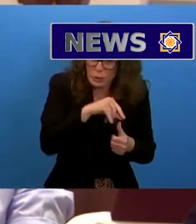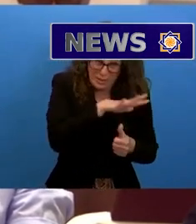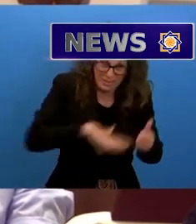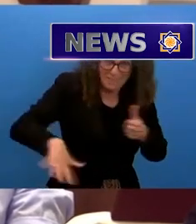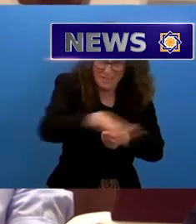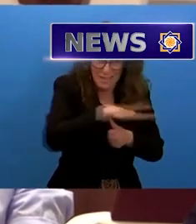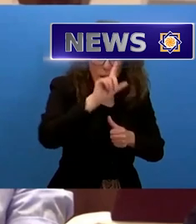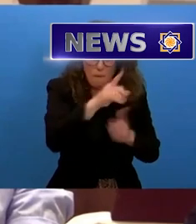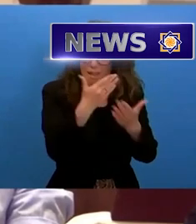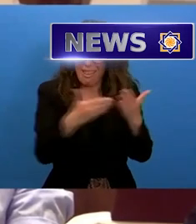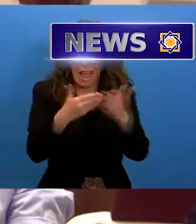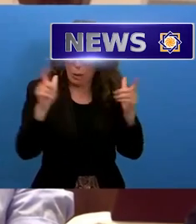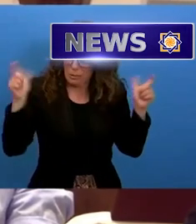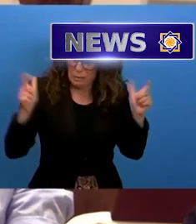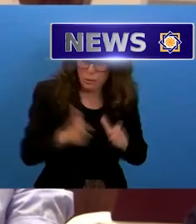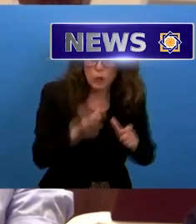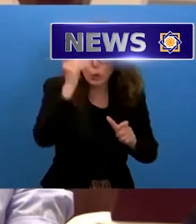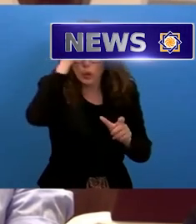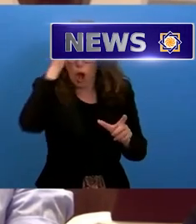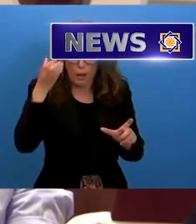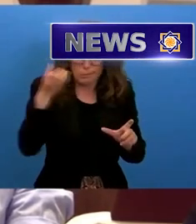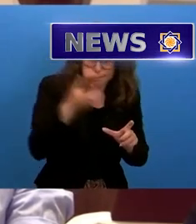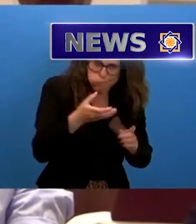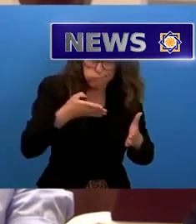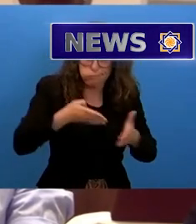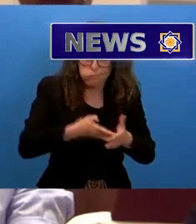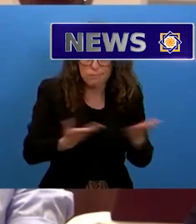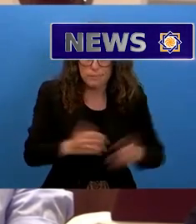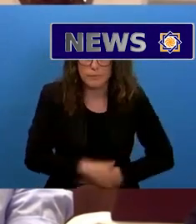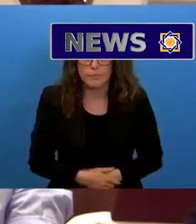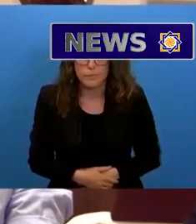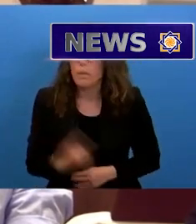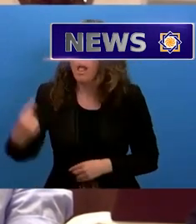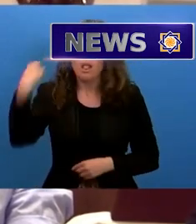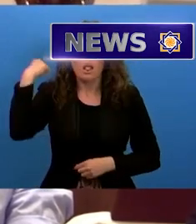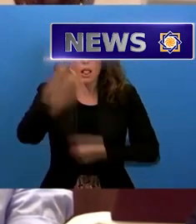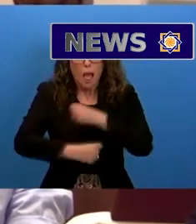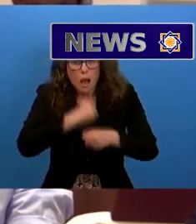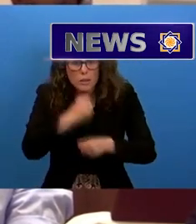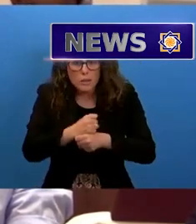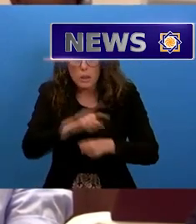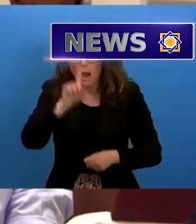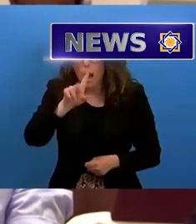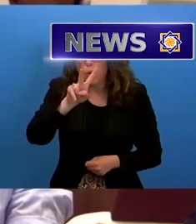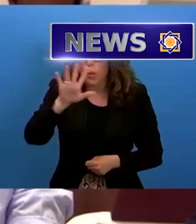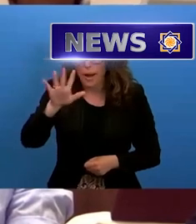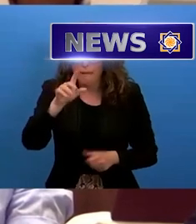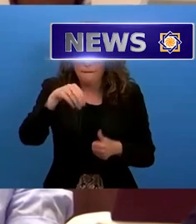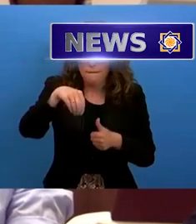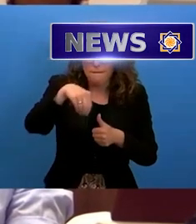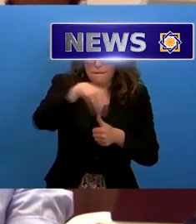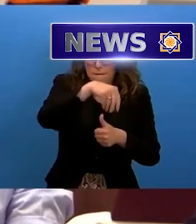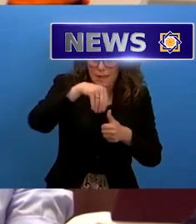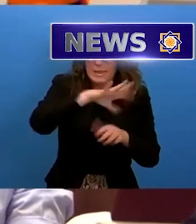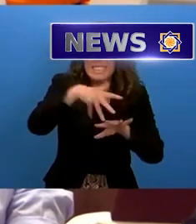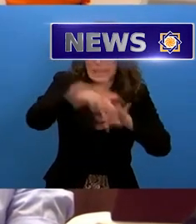highest UN framework. Ms. Lydia Margossian emphasized that in 1987 the resolution of the European Parliament adopted in June,